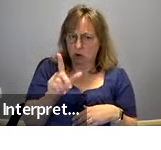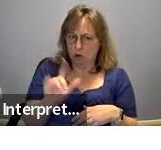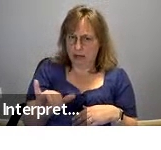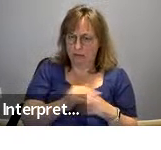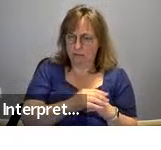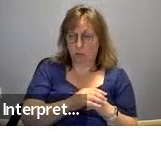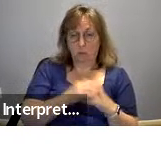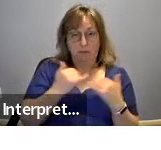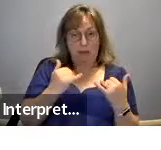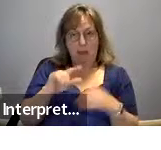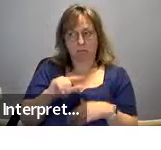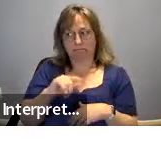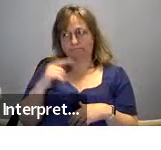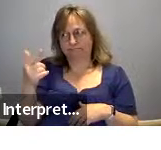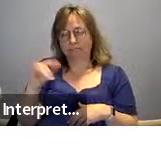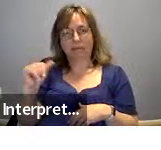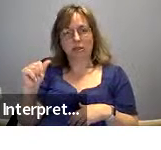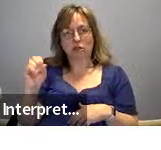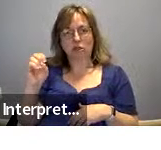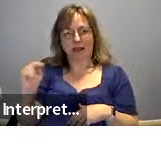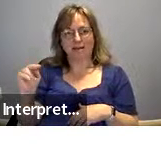Jason, take it away.